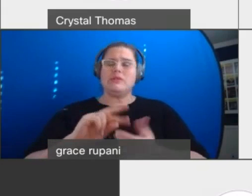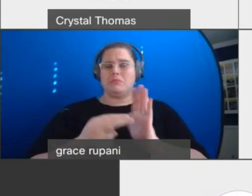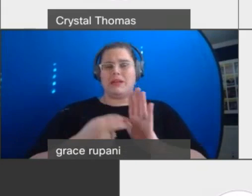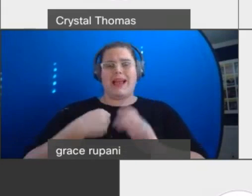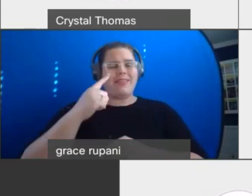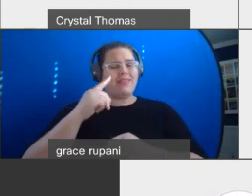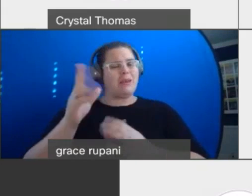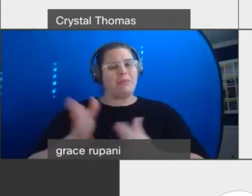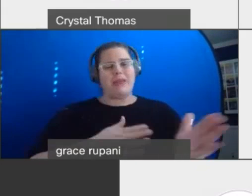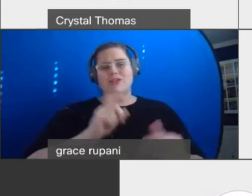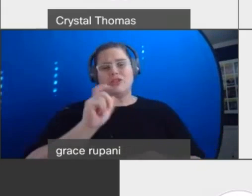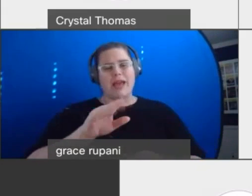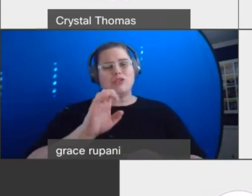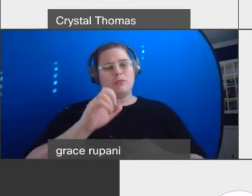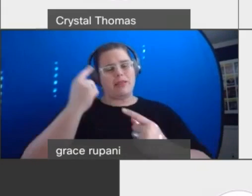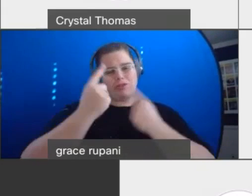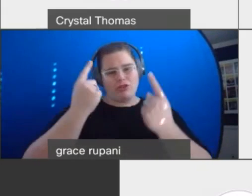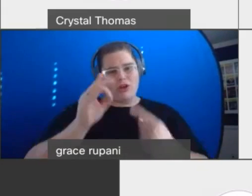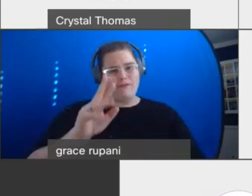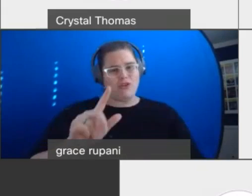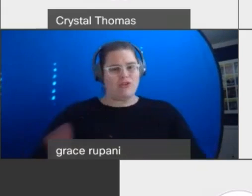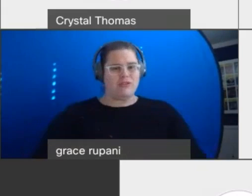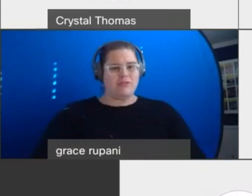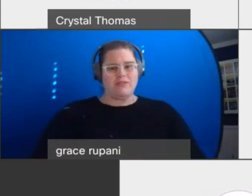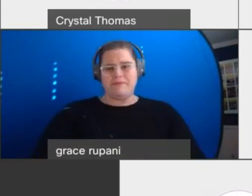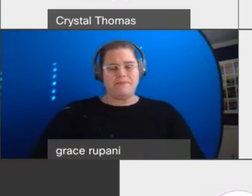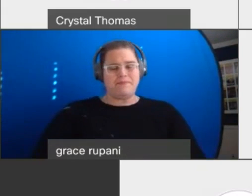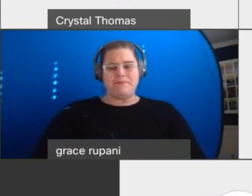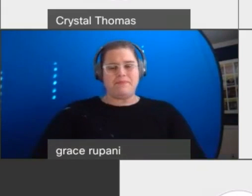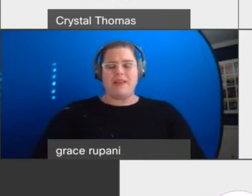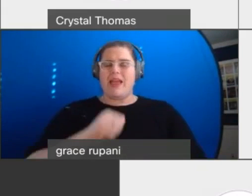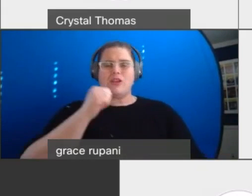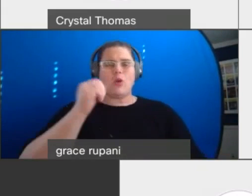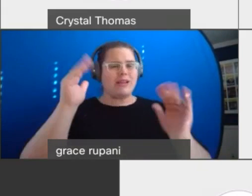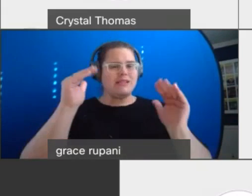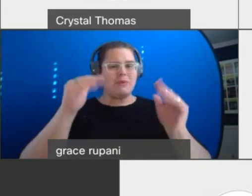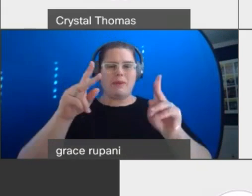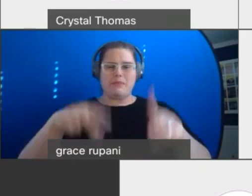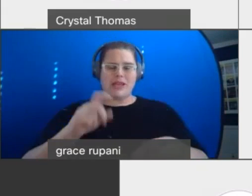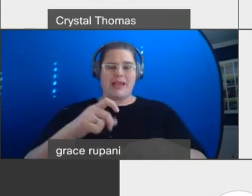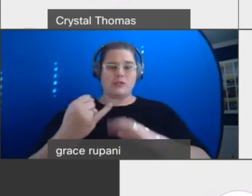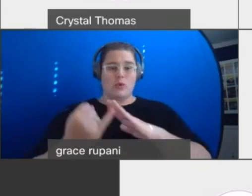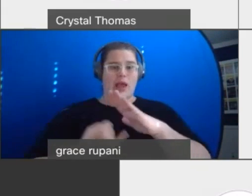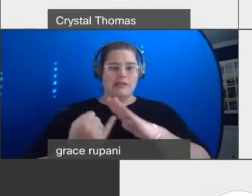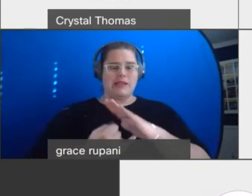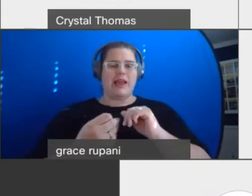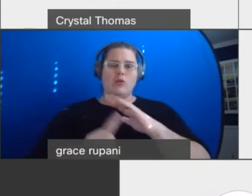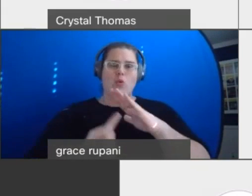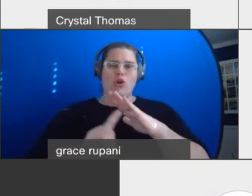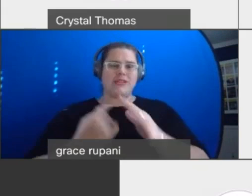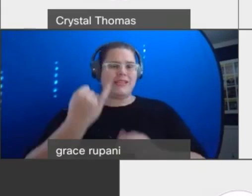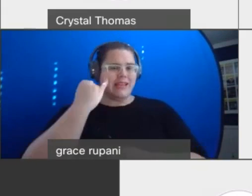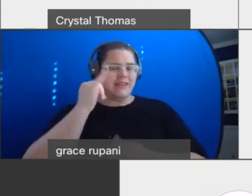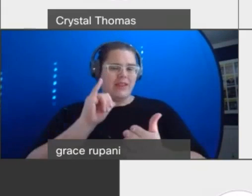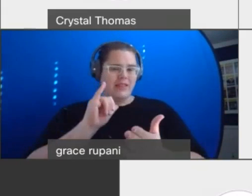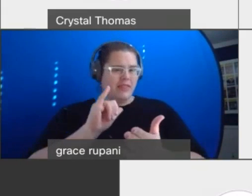be thoughtful. I don't expect that the person would need to quarantine and isolate if that's the genesis for the question